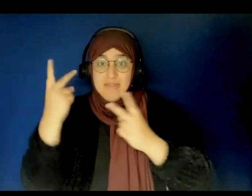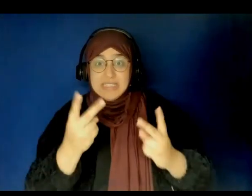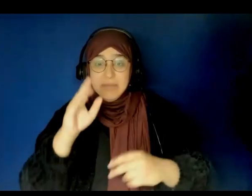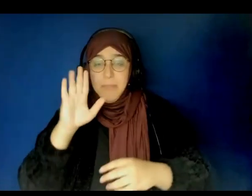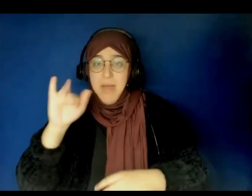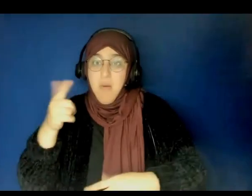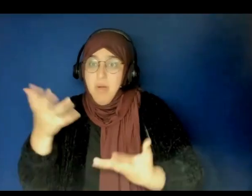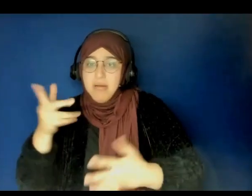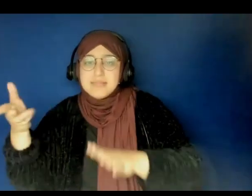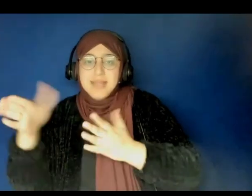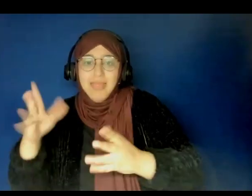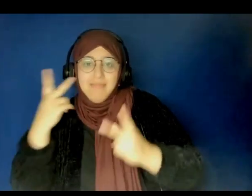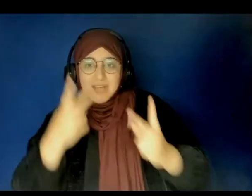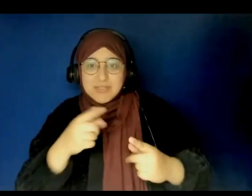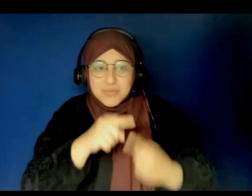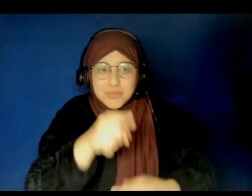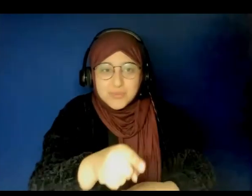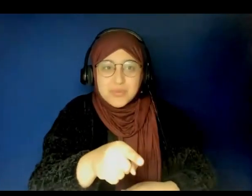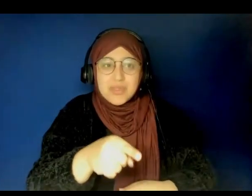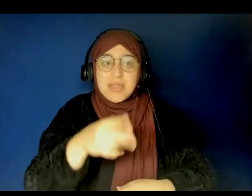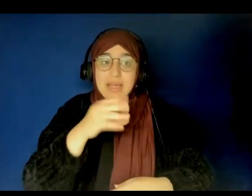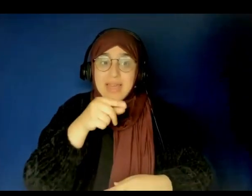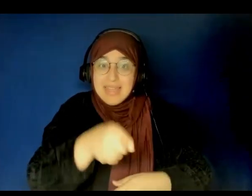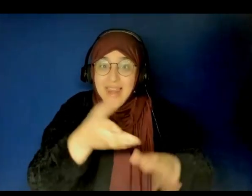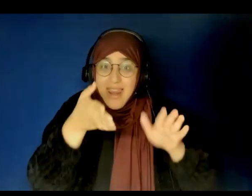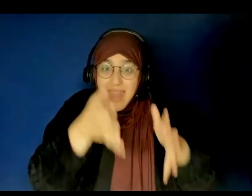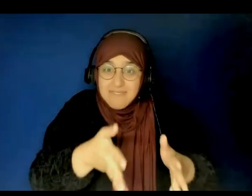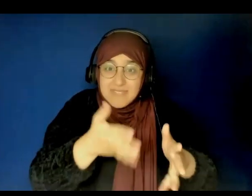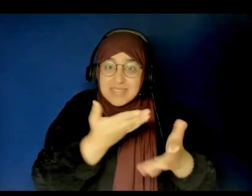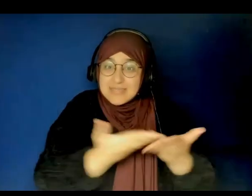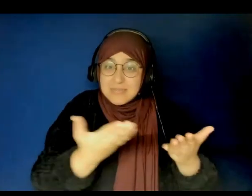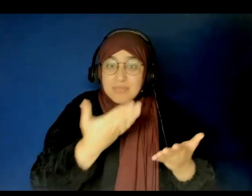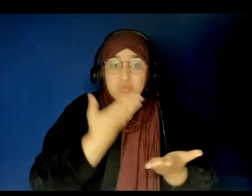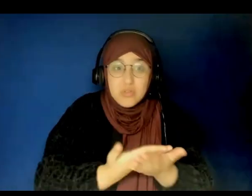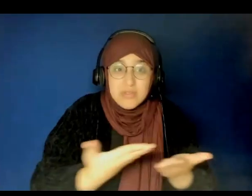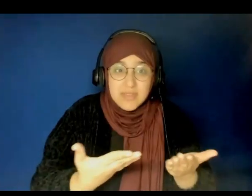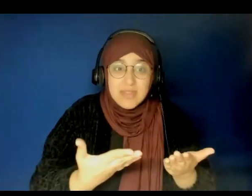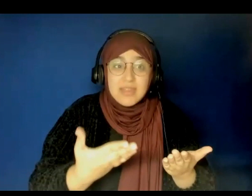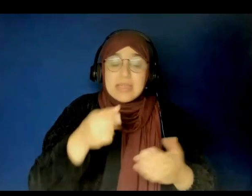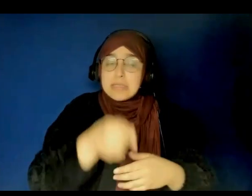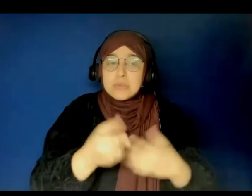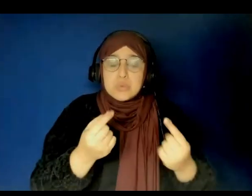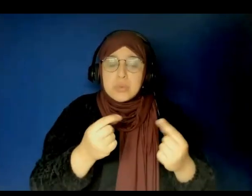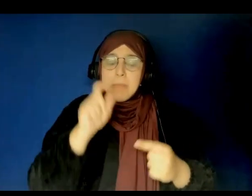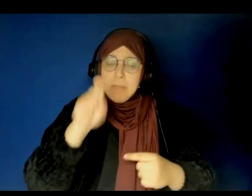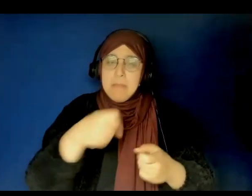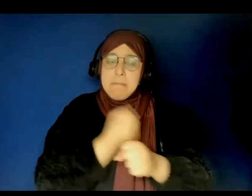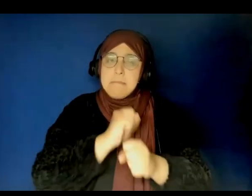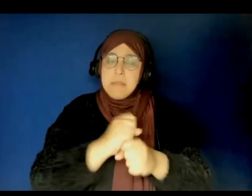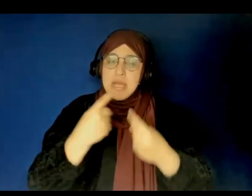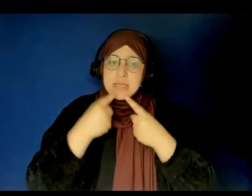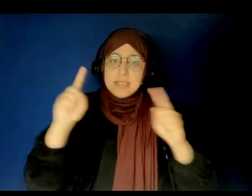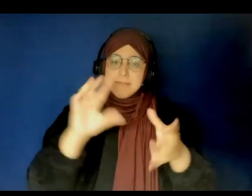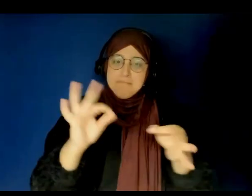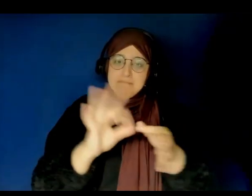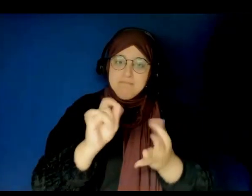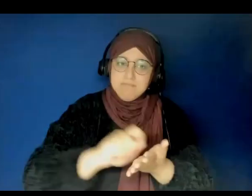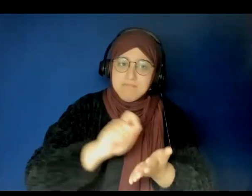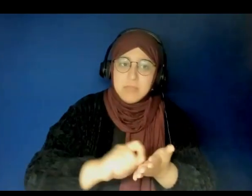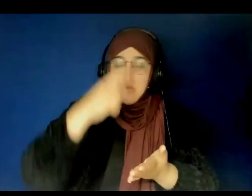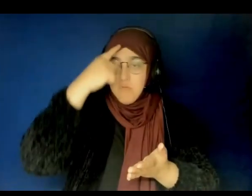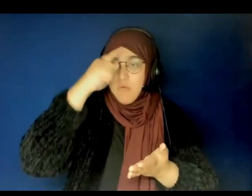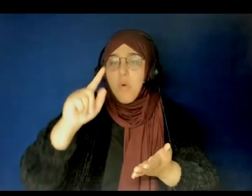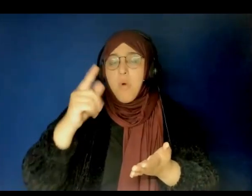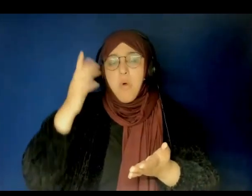that can be left behind, is to make a testament in favor of his parents and his kinsmen, his